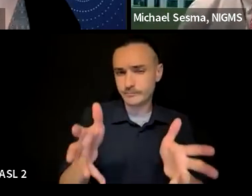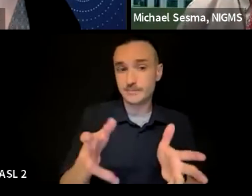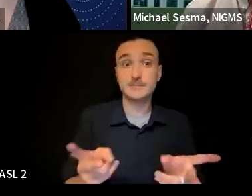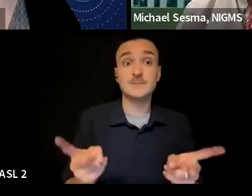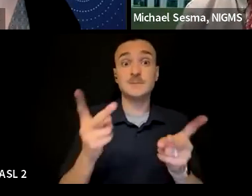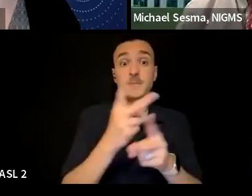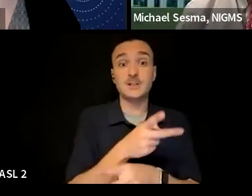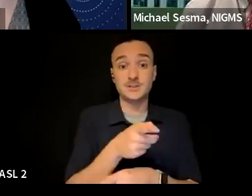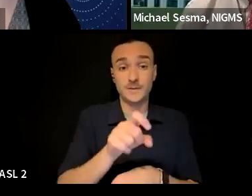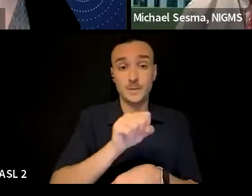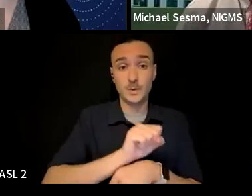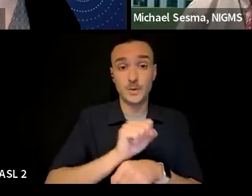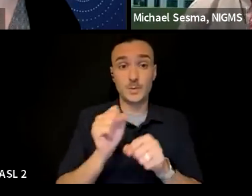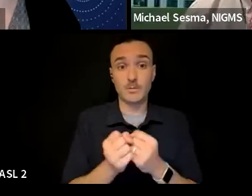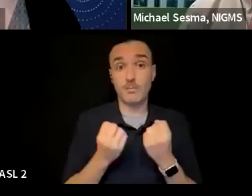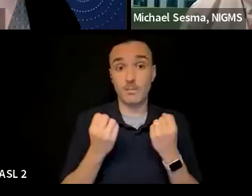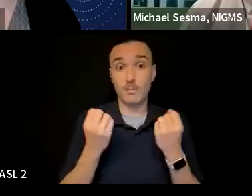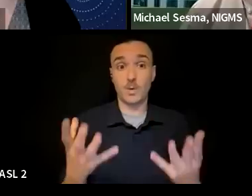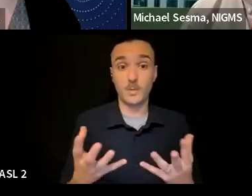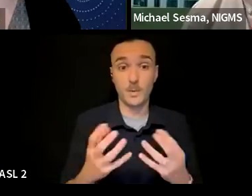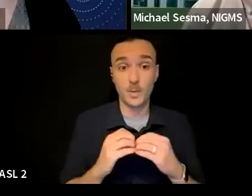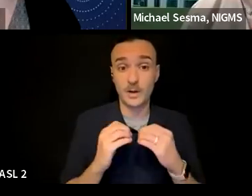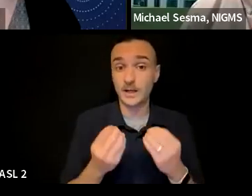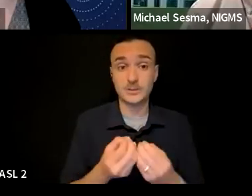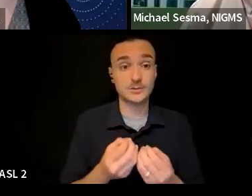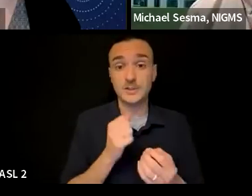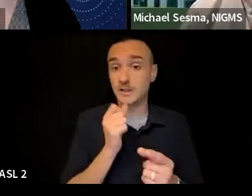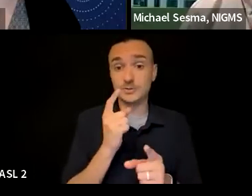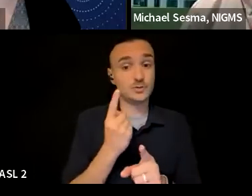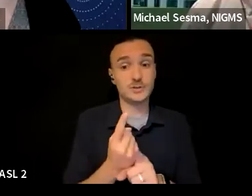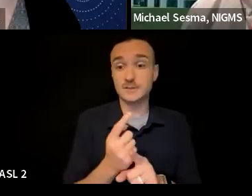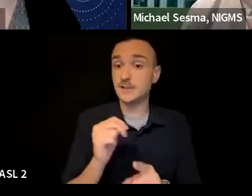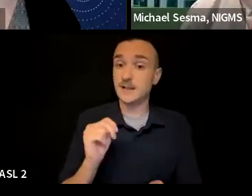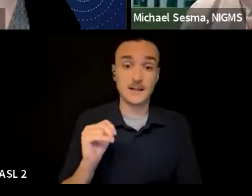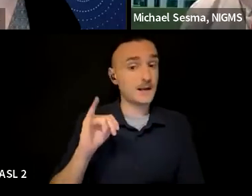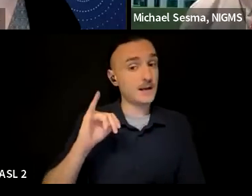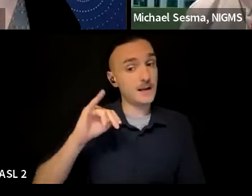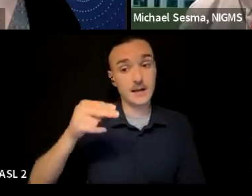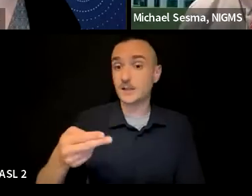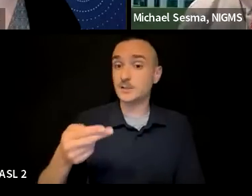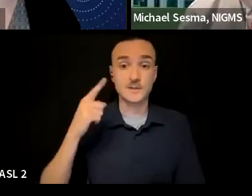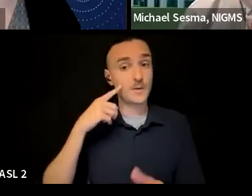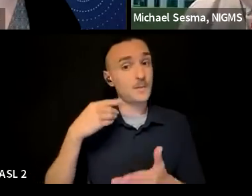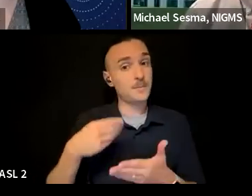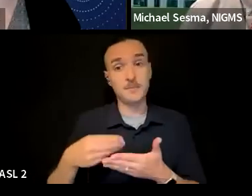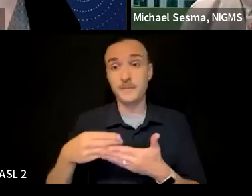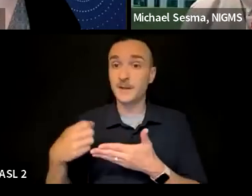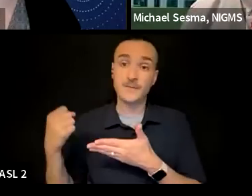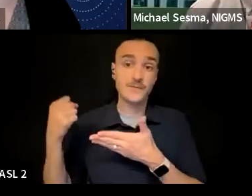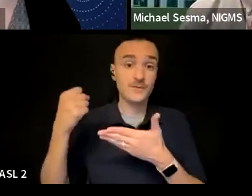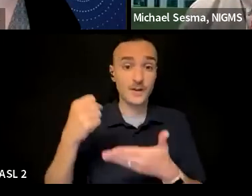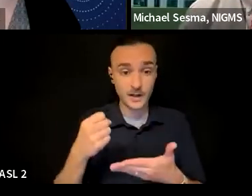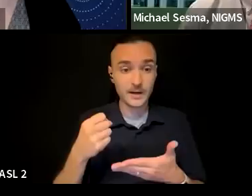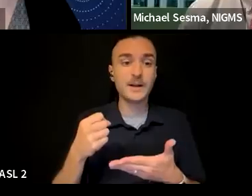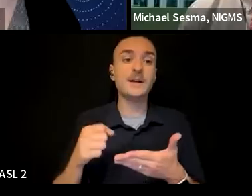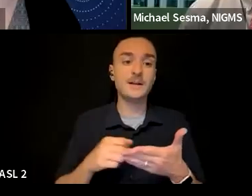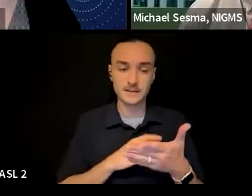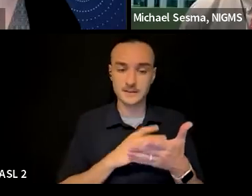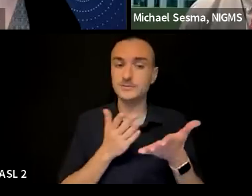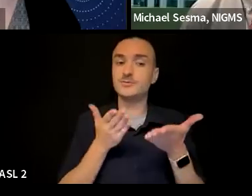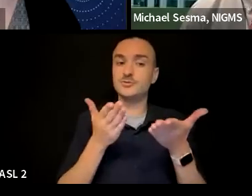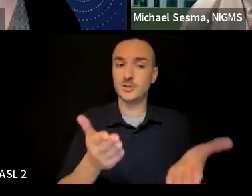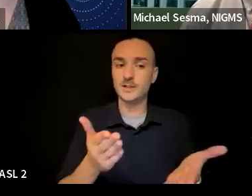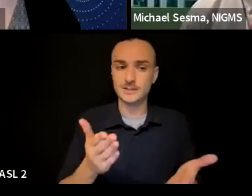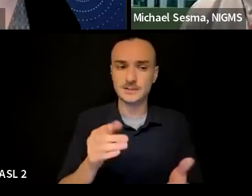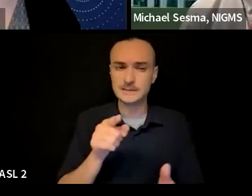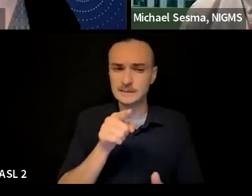multiple organizations and not just NIH as a funding agency, is 2 CFR 200 for the governing principles.